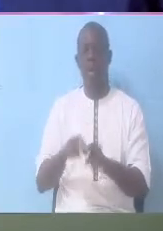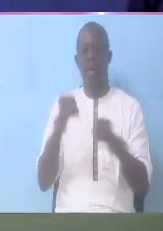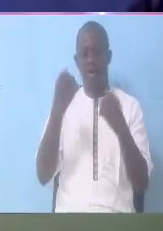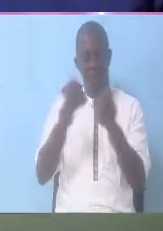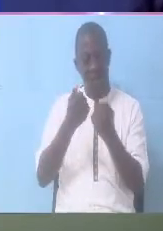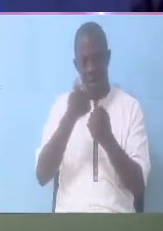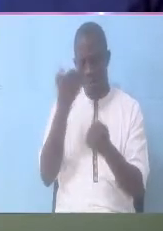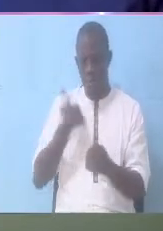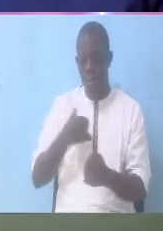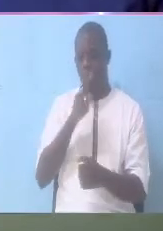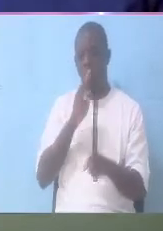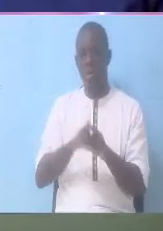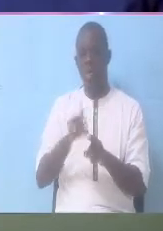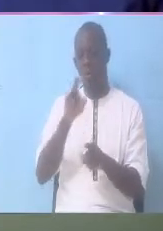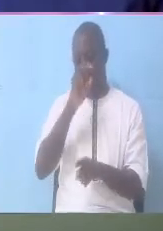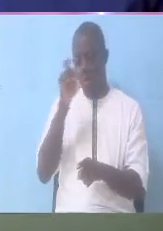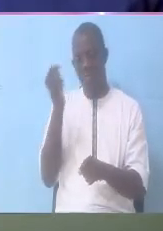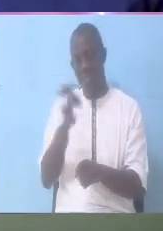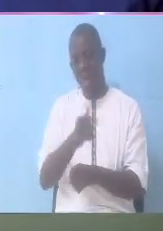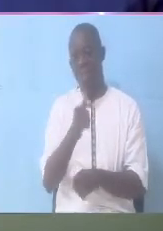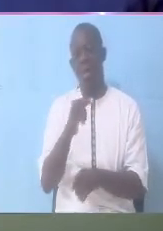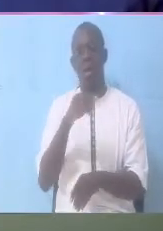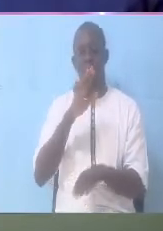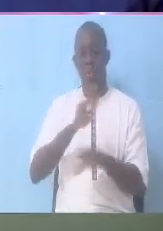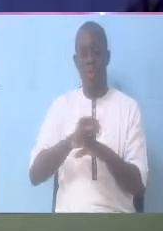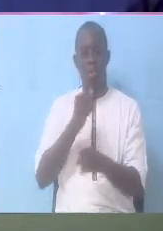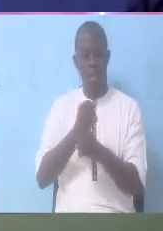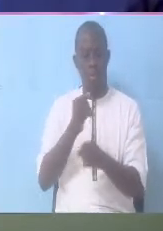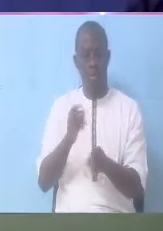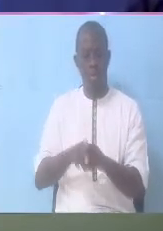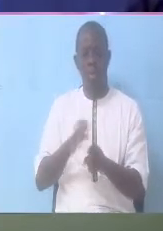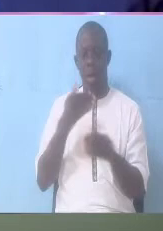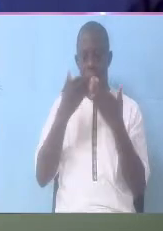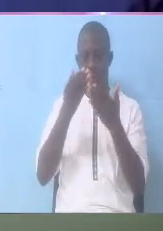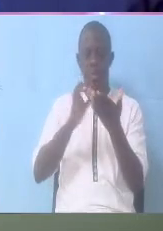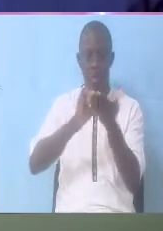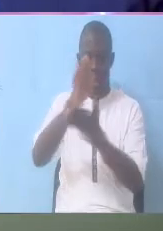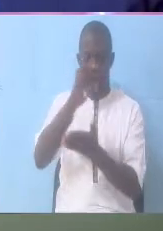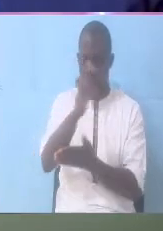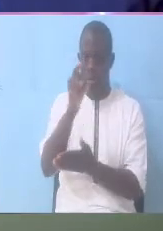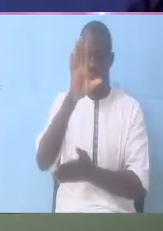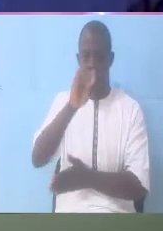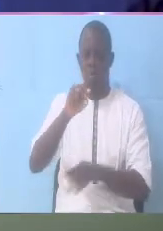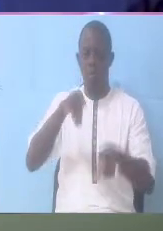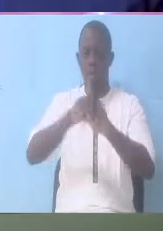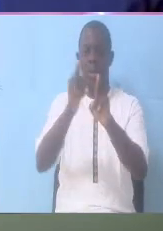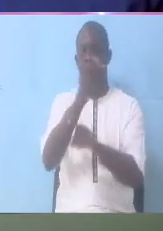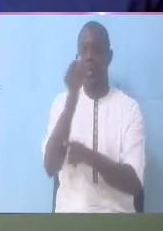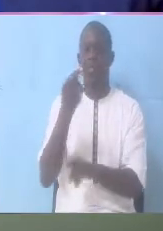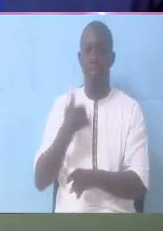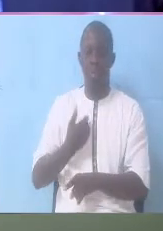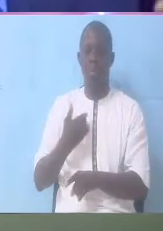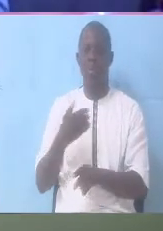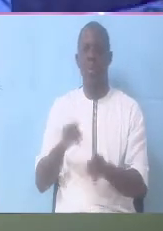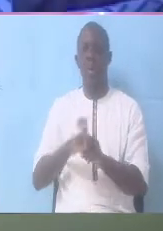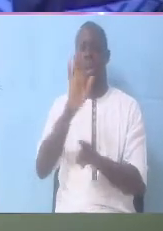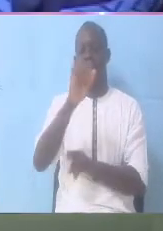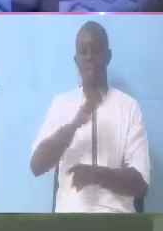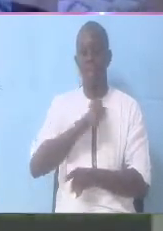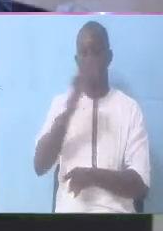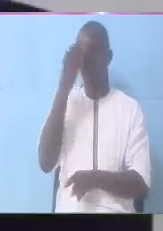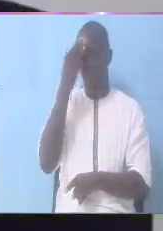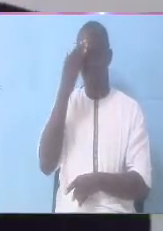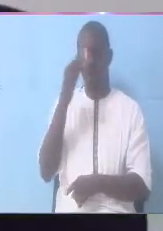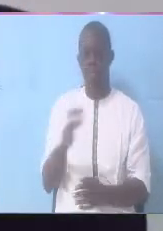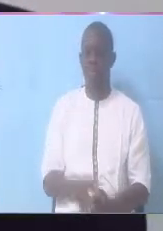he gave orders for them to be dealt with, only to realize most of the things that Tumbul have been telling him in life were all lies. He's been saying this so that I